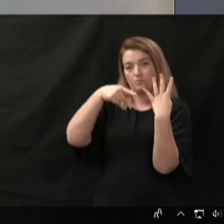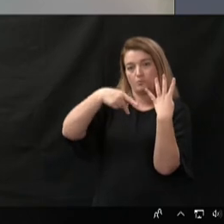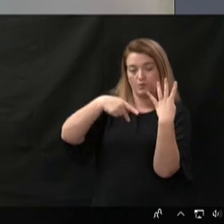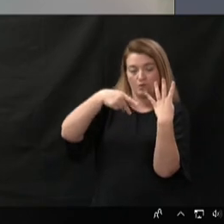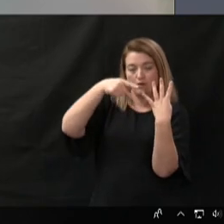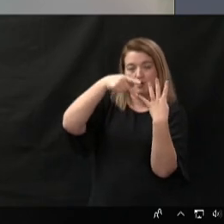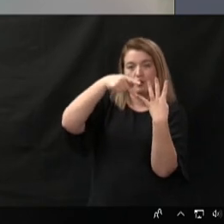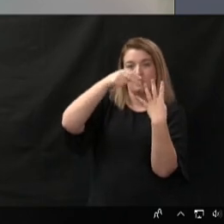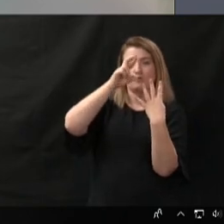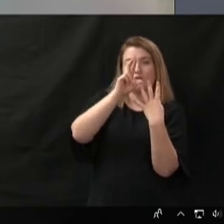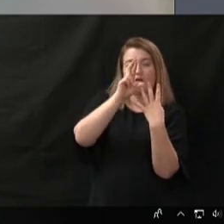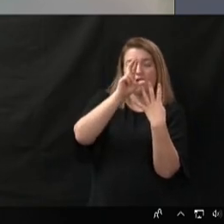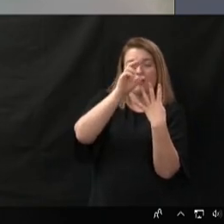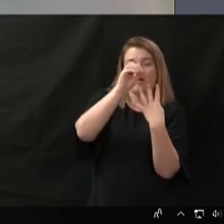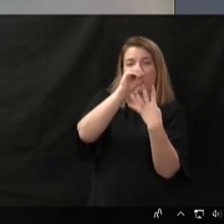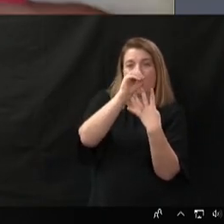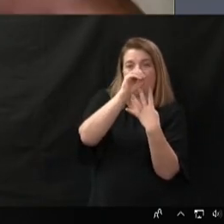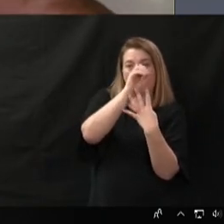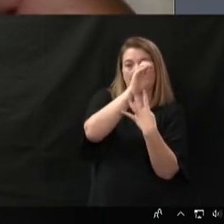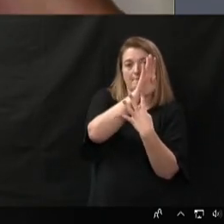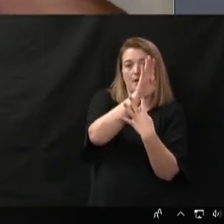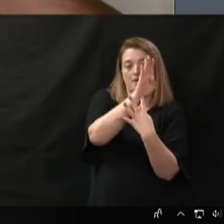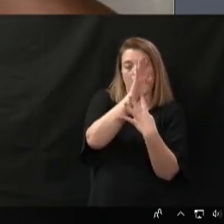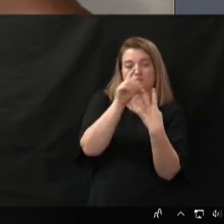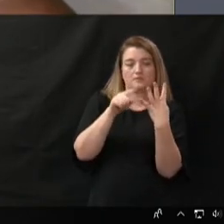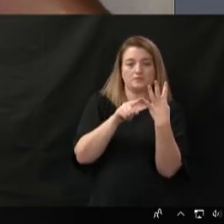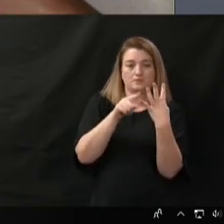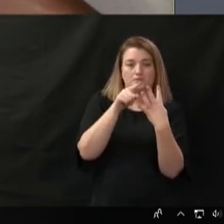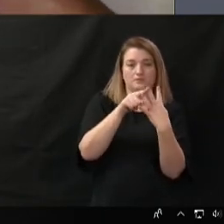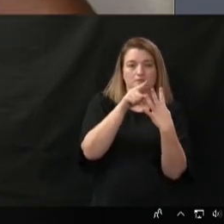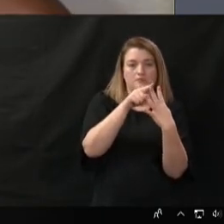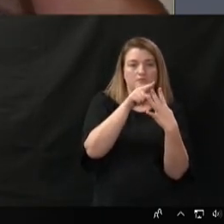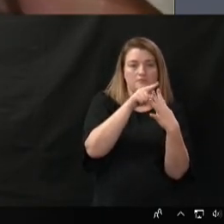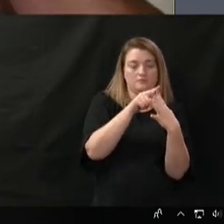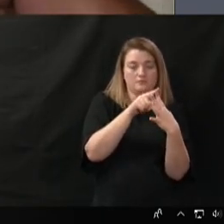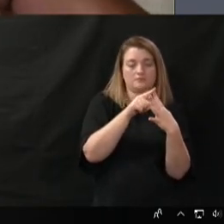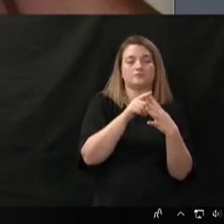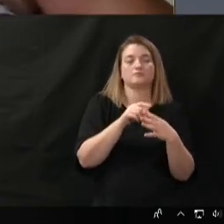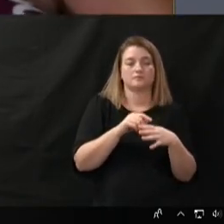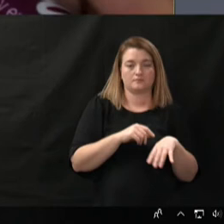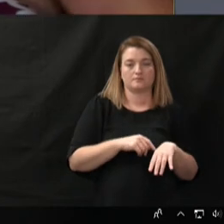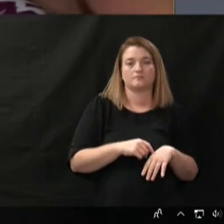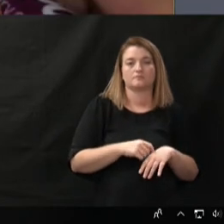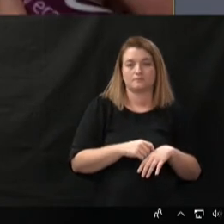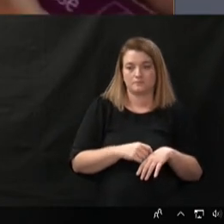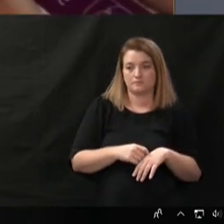There's that blend where the P and the R on two different. P, r.